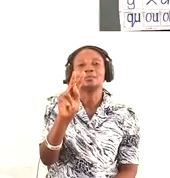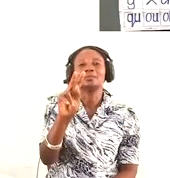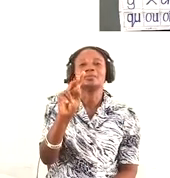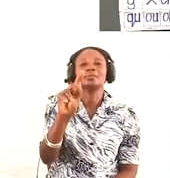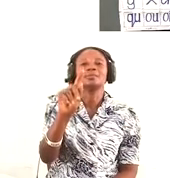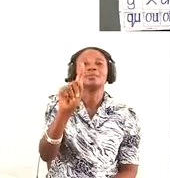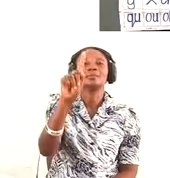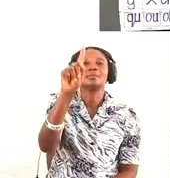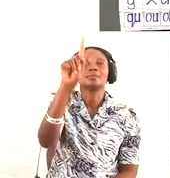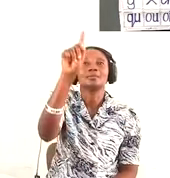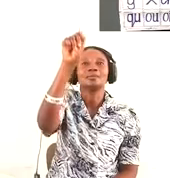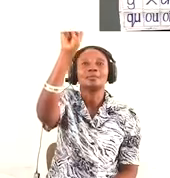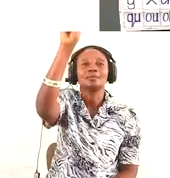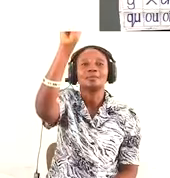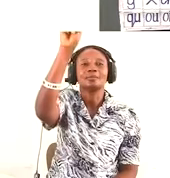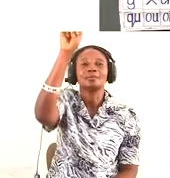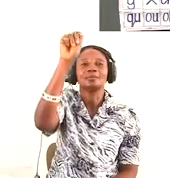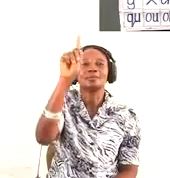put the fingers up,